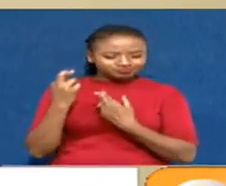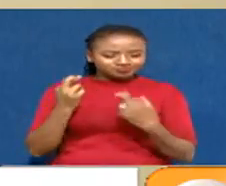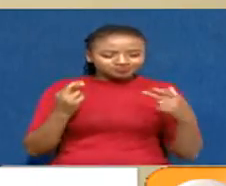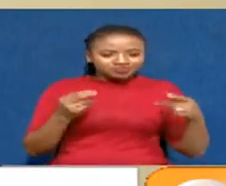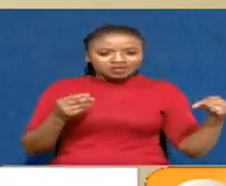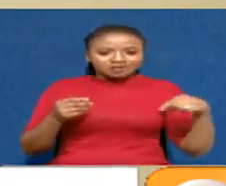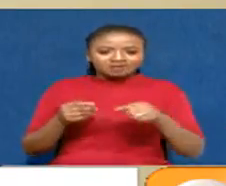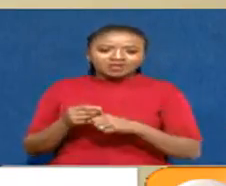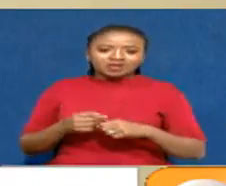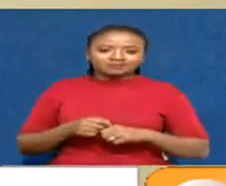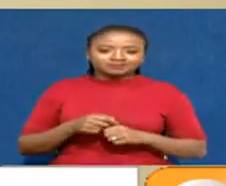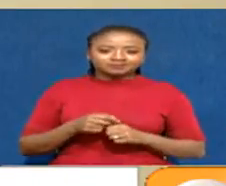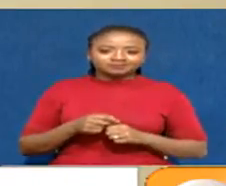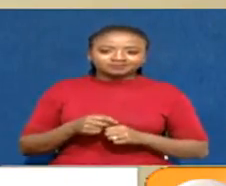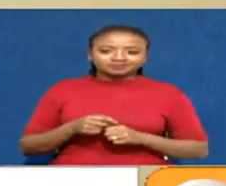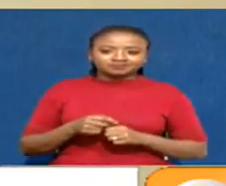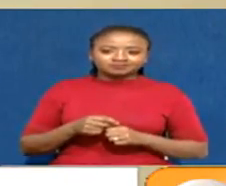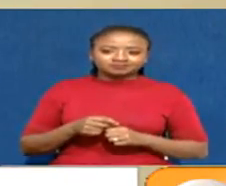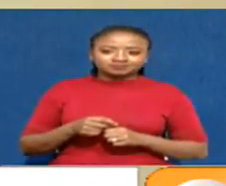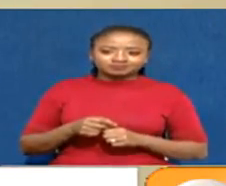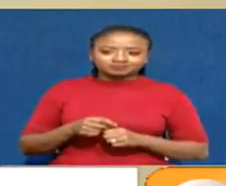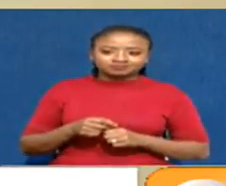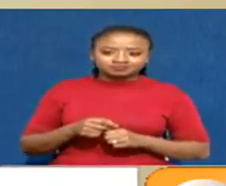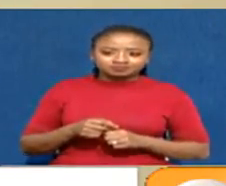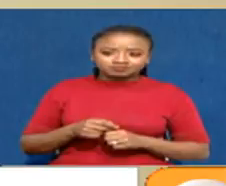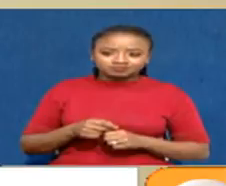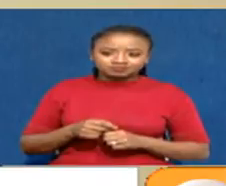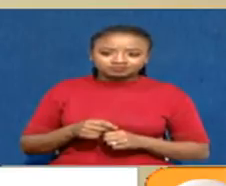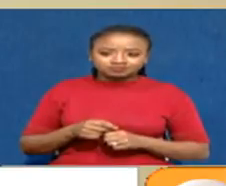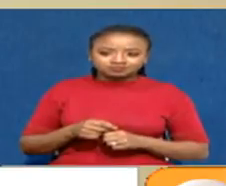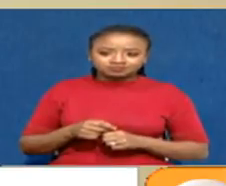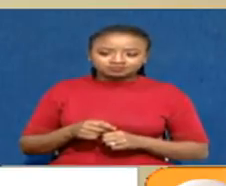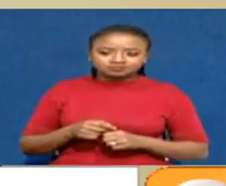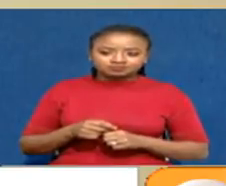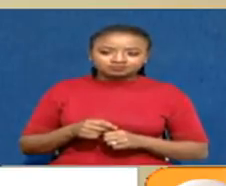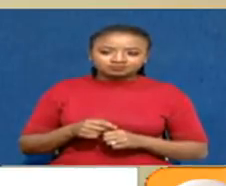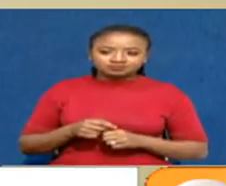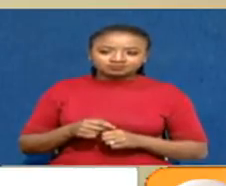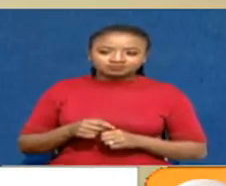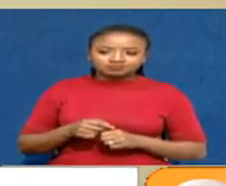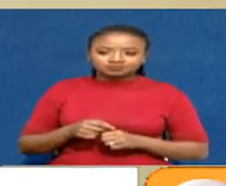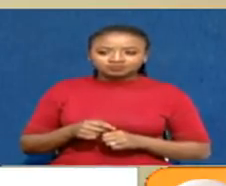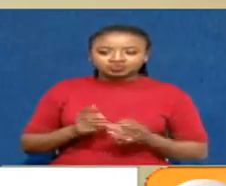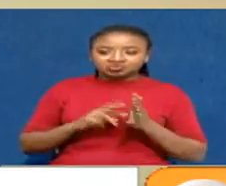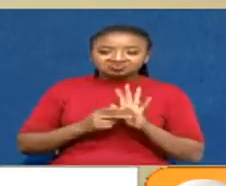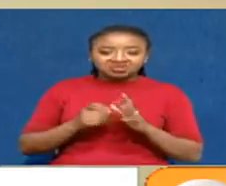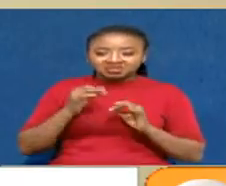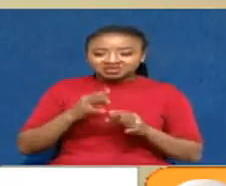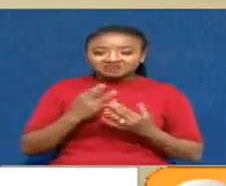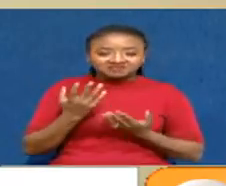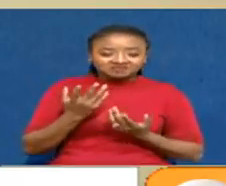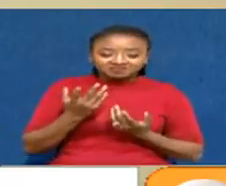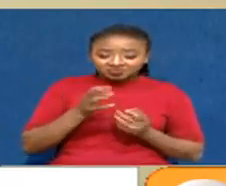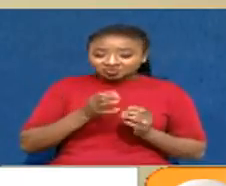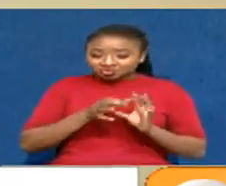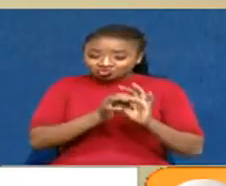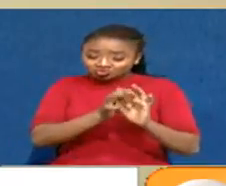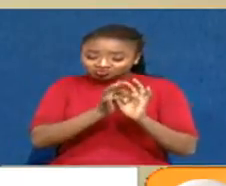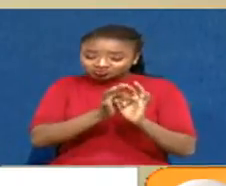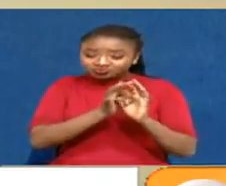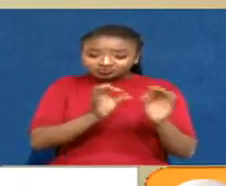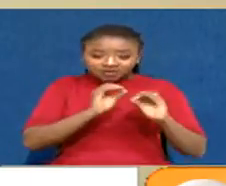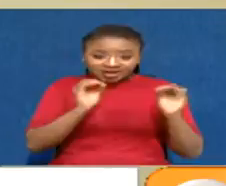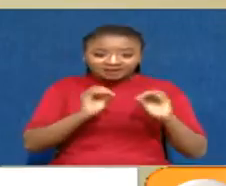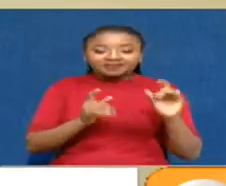impulse between the borrower and your company to repay that loan. And so in the absence of that, we conduct sort of traditional